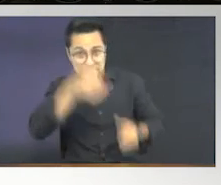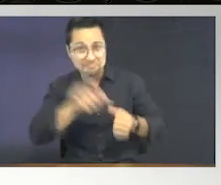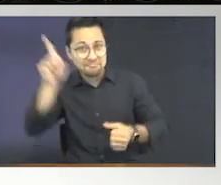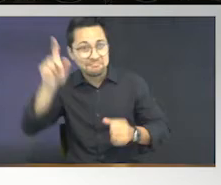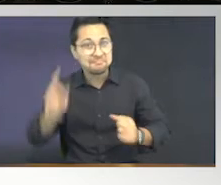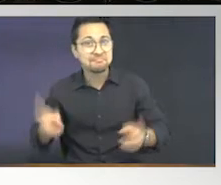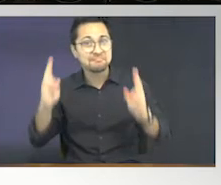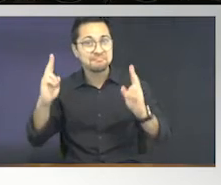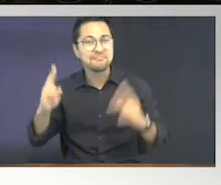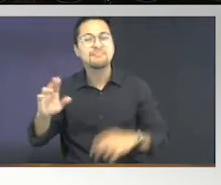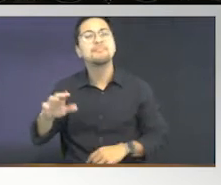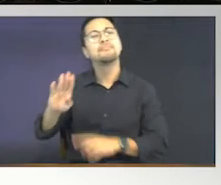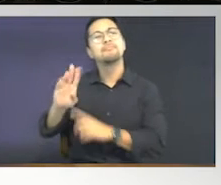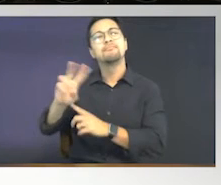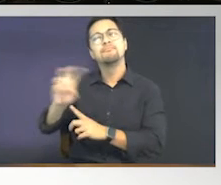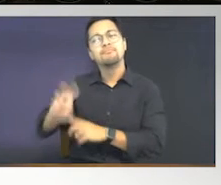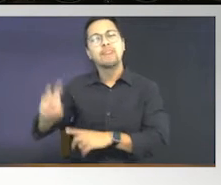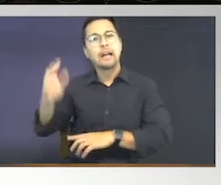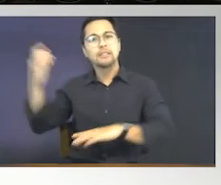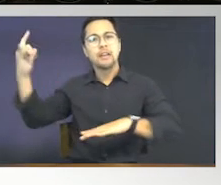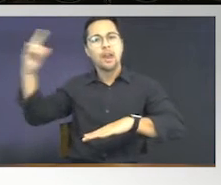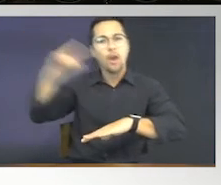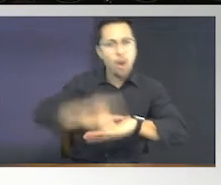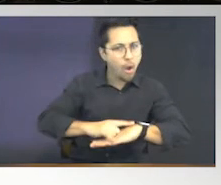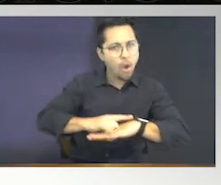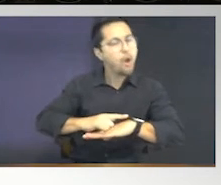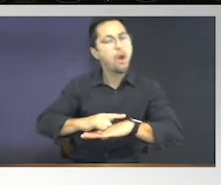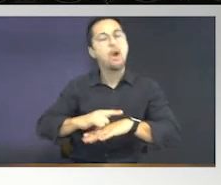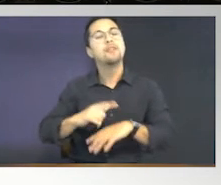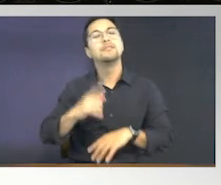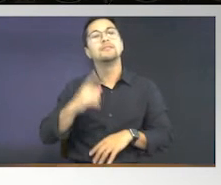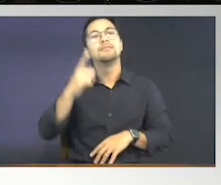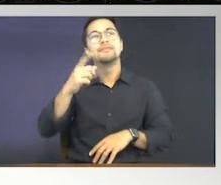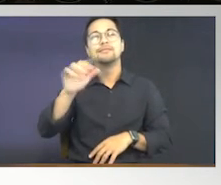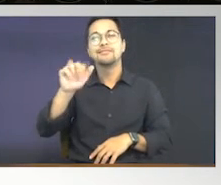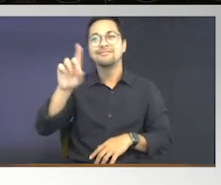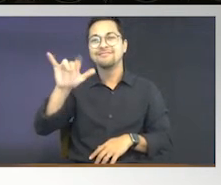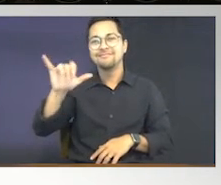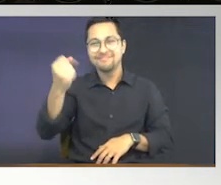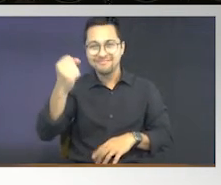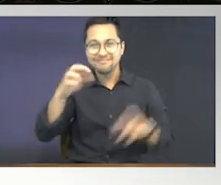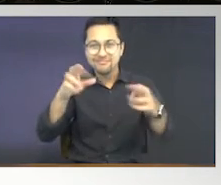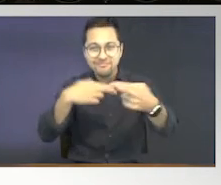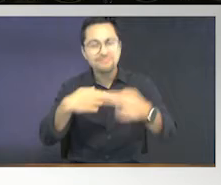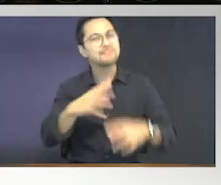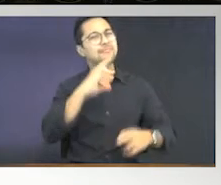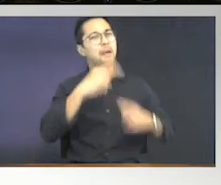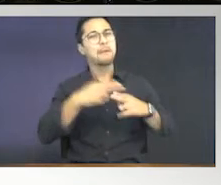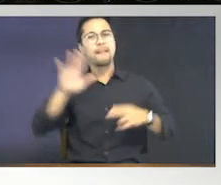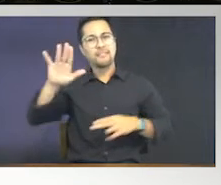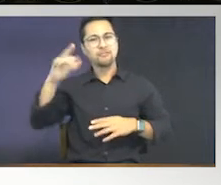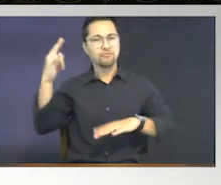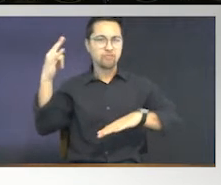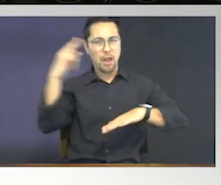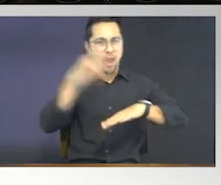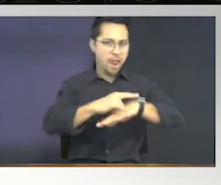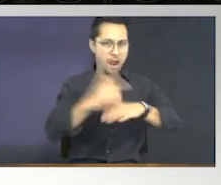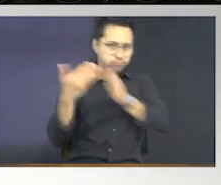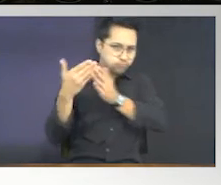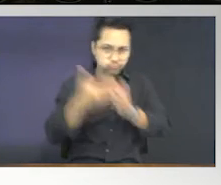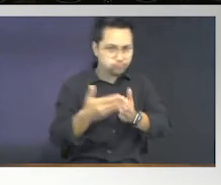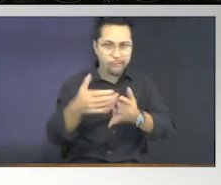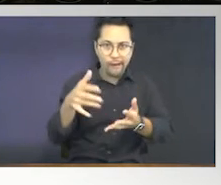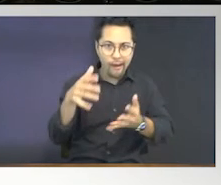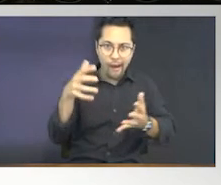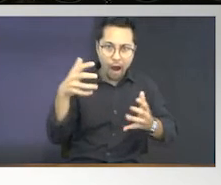right? Star Where Command, Buzz Do you read Lightyear me? lands in Andy's room and talks about his ship being crash landed by